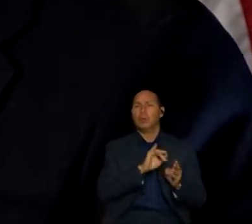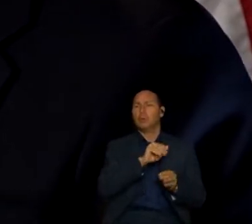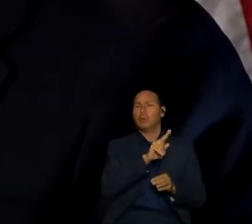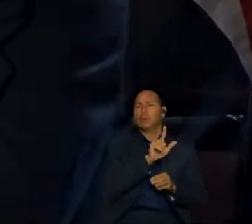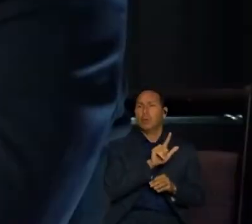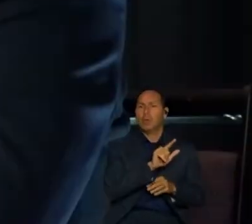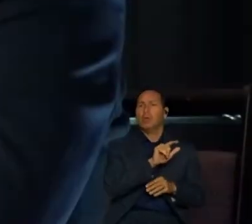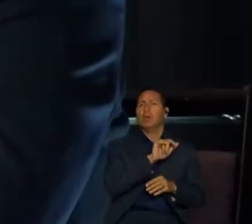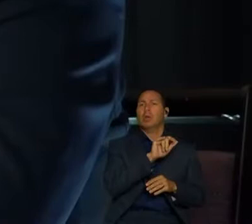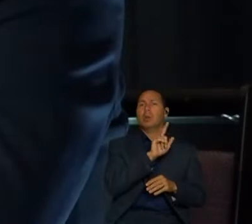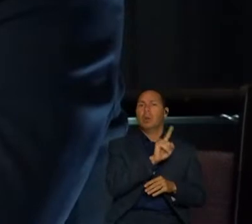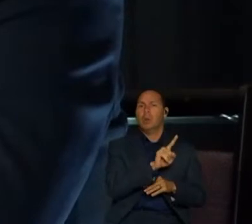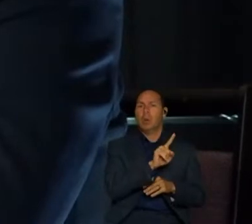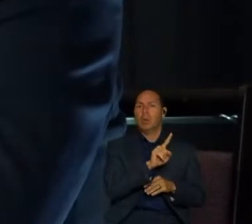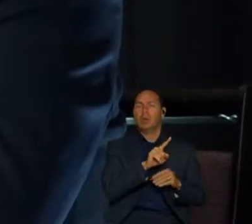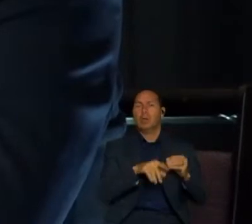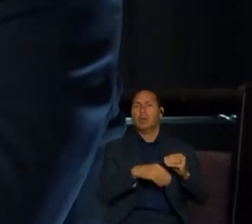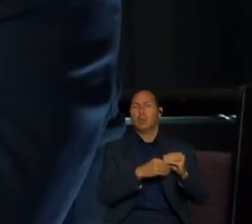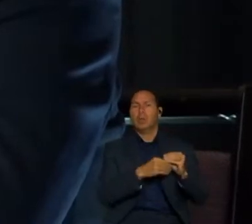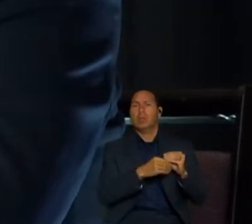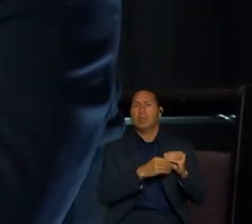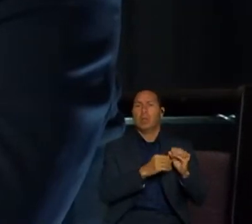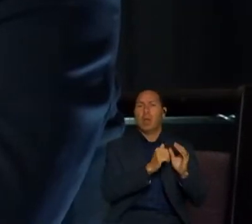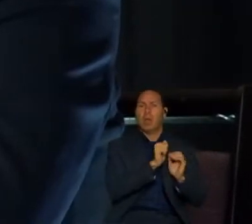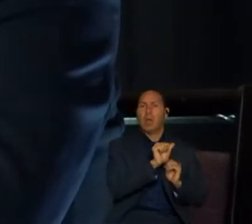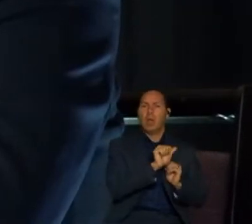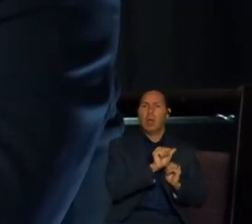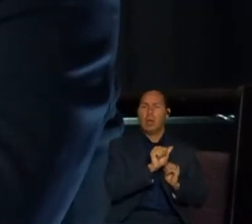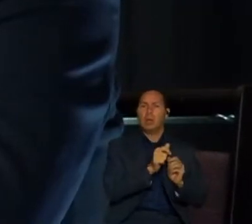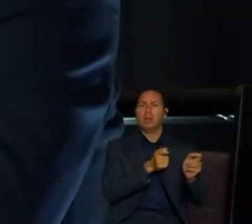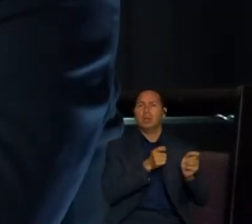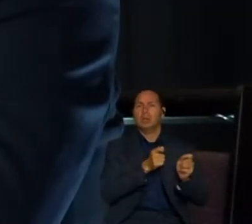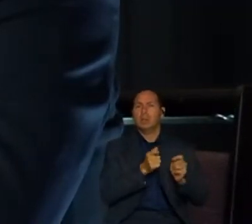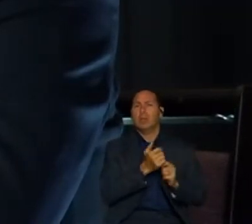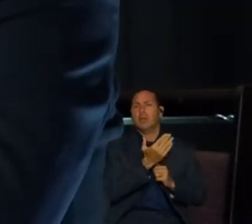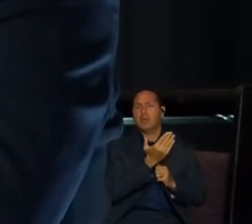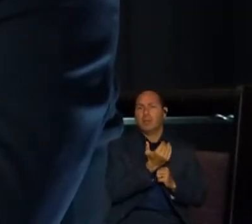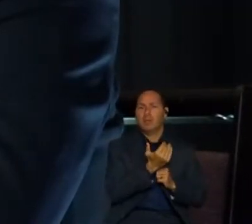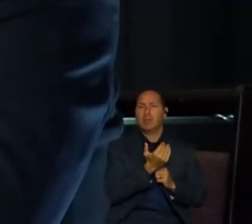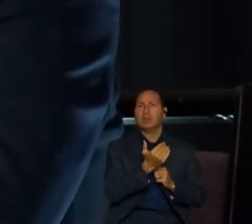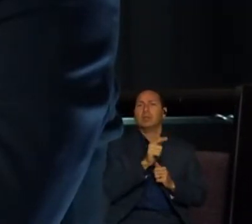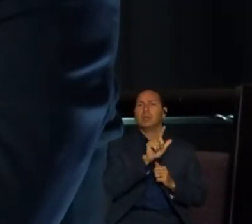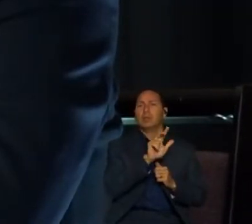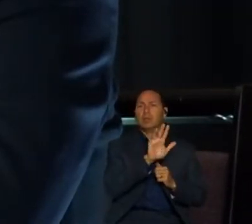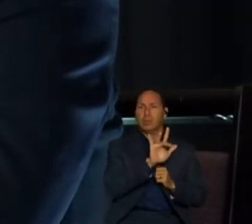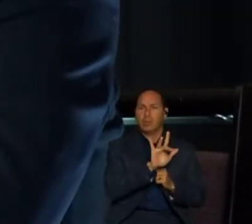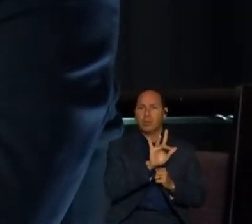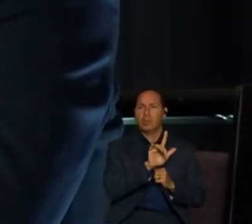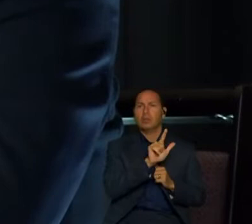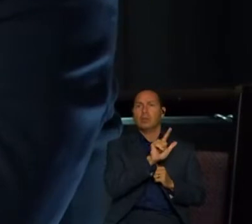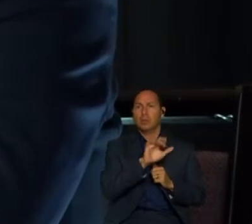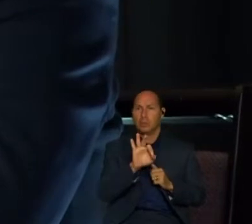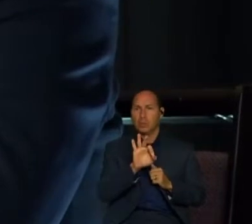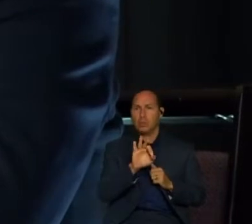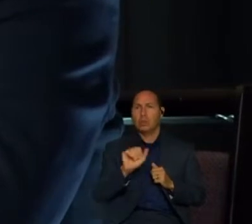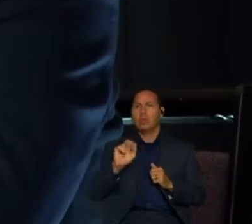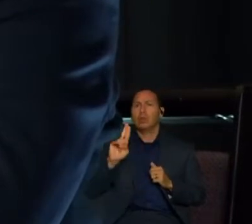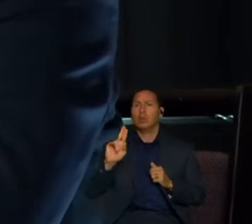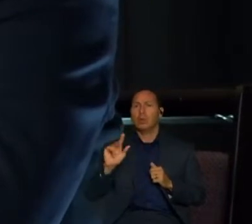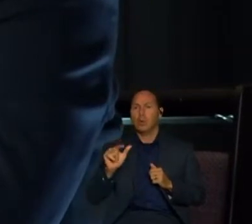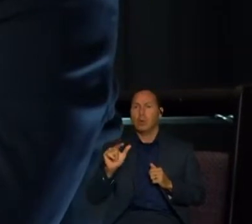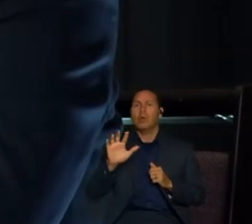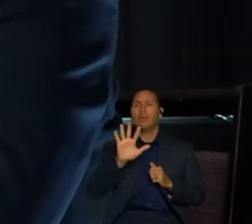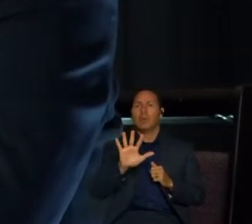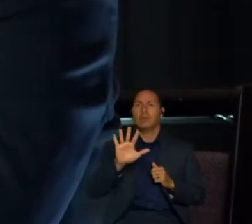1, attaches Appendix A, the minutes of the executive sessions held on July 15th, July 25th, July 29th, August 5th, August